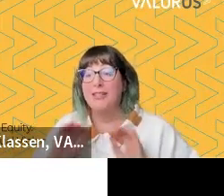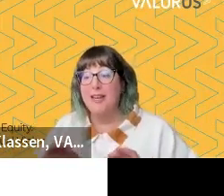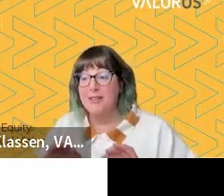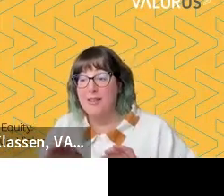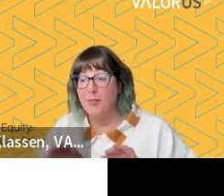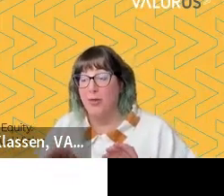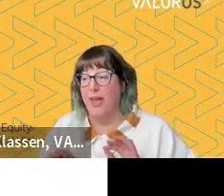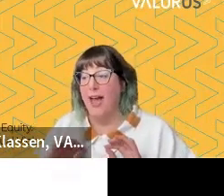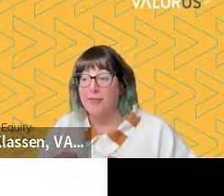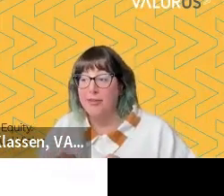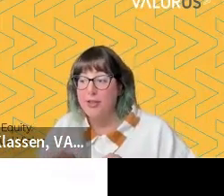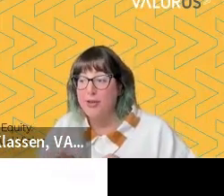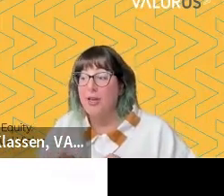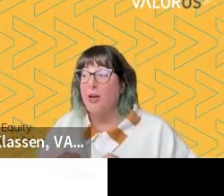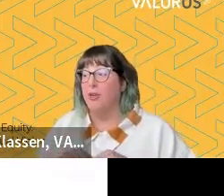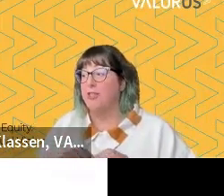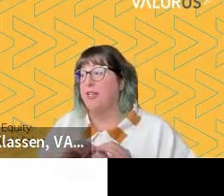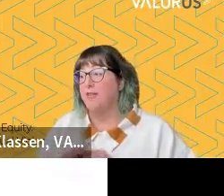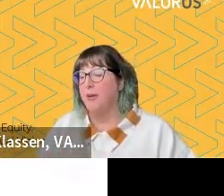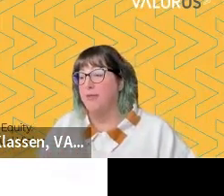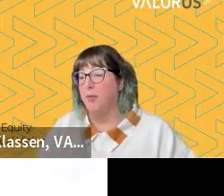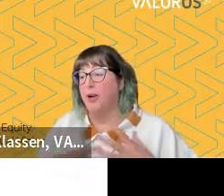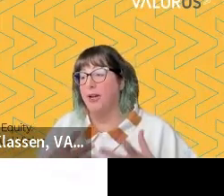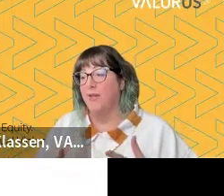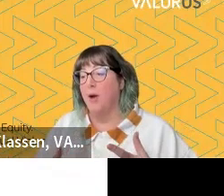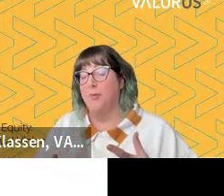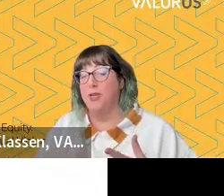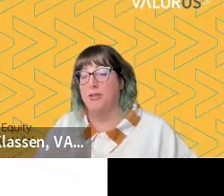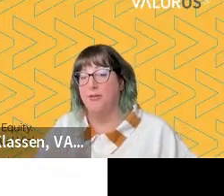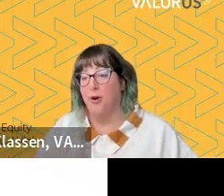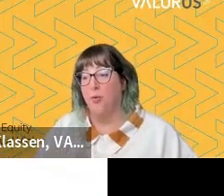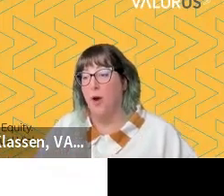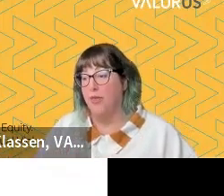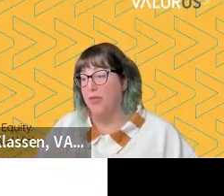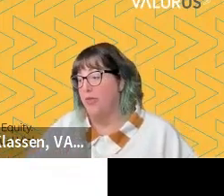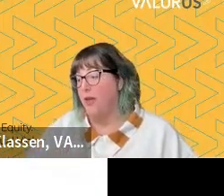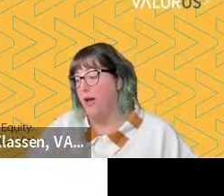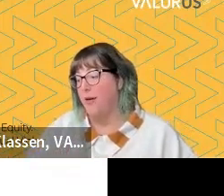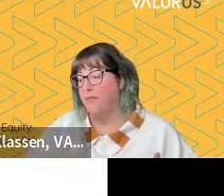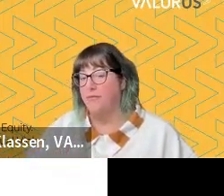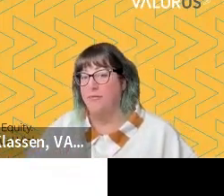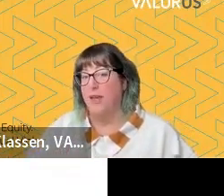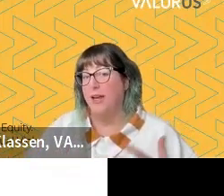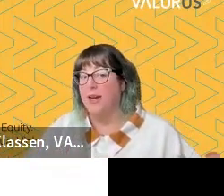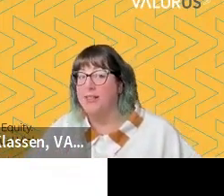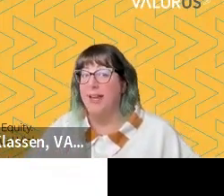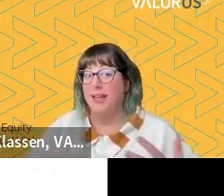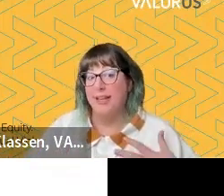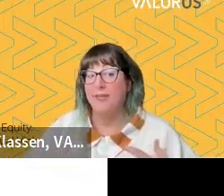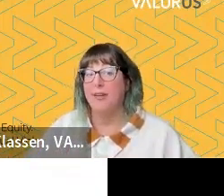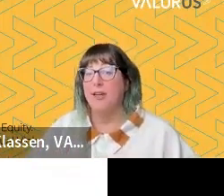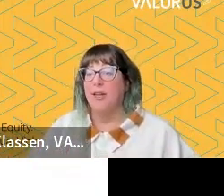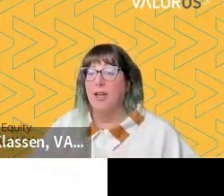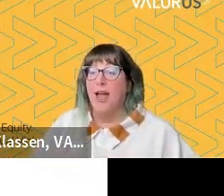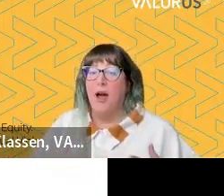We don't dictate to them what they have to do. We just give them support and give them options for what they can kind of take